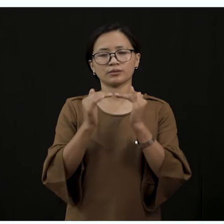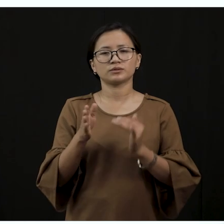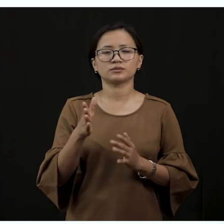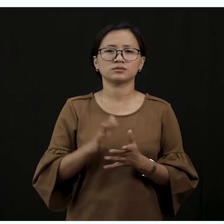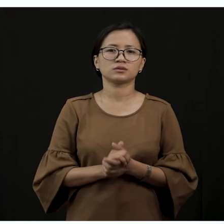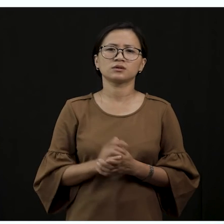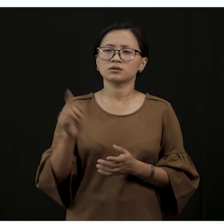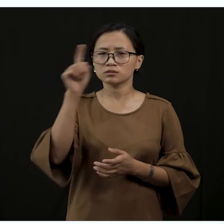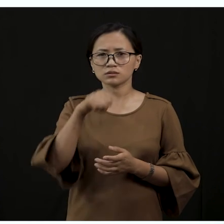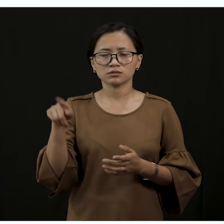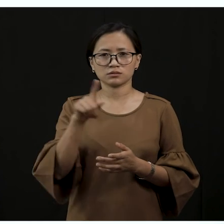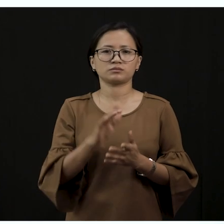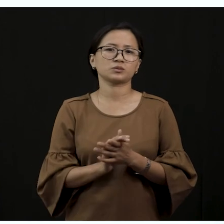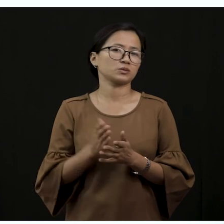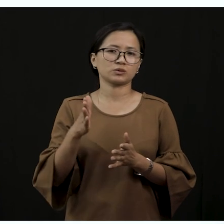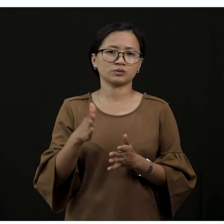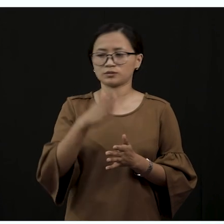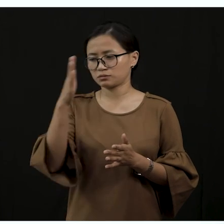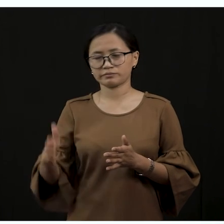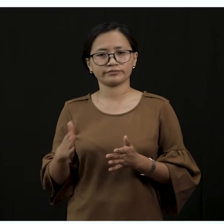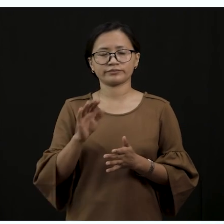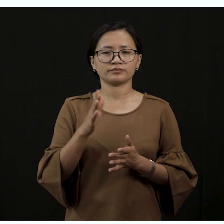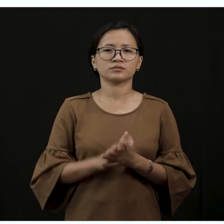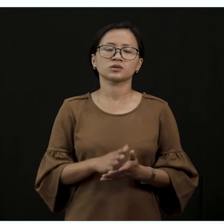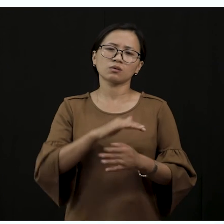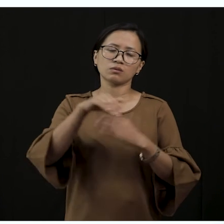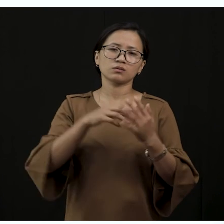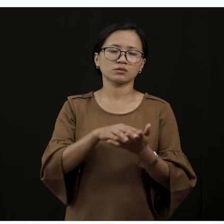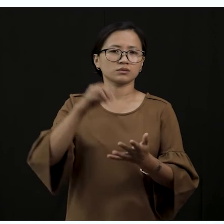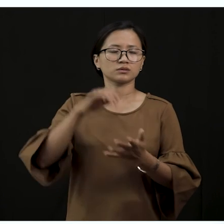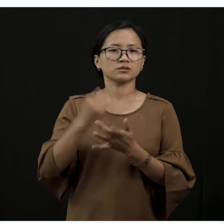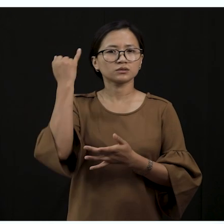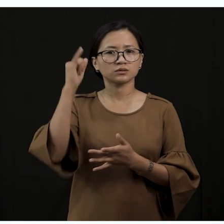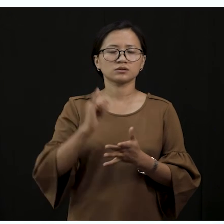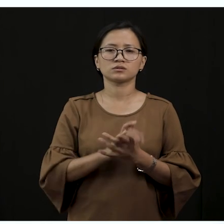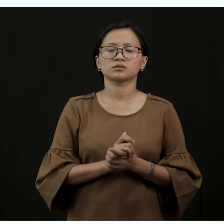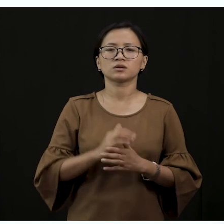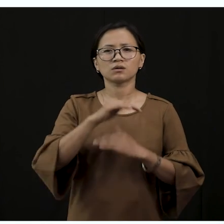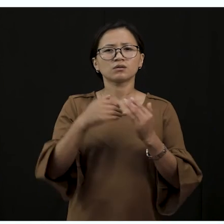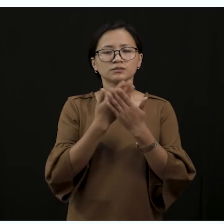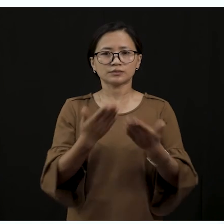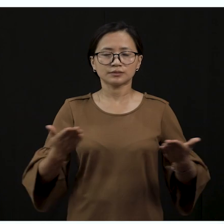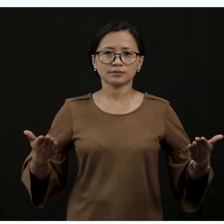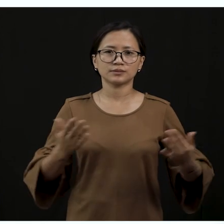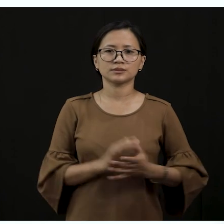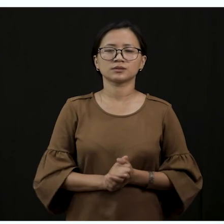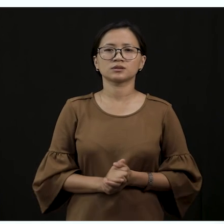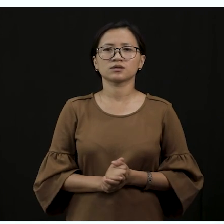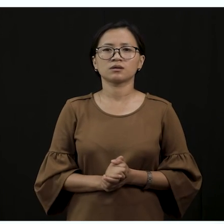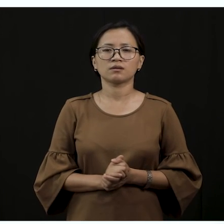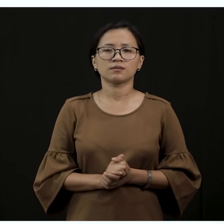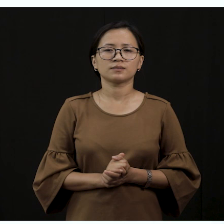no vertices. Okay. I hope you all got an idea about these all things.